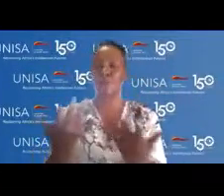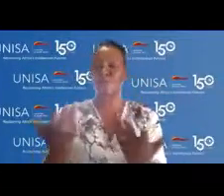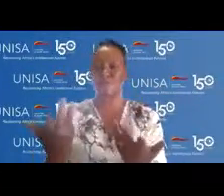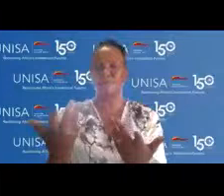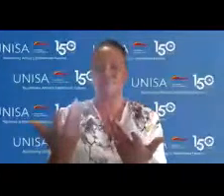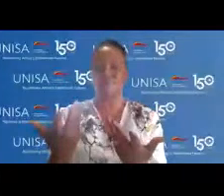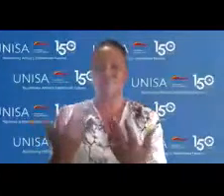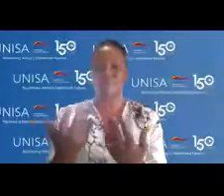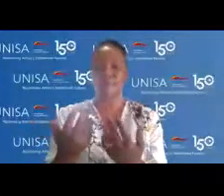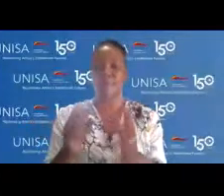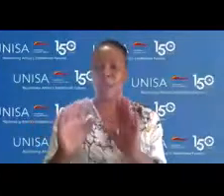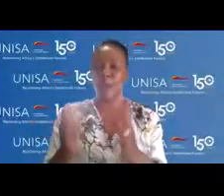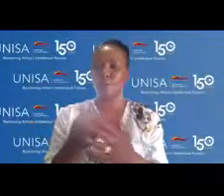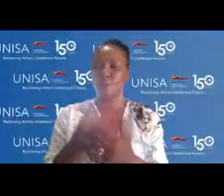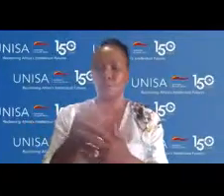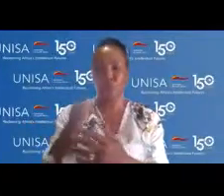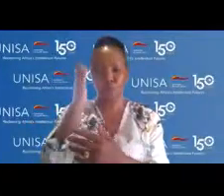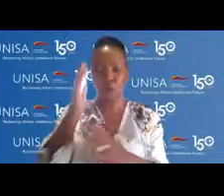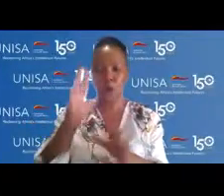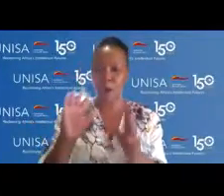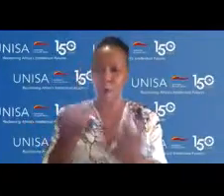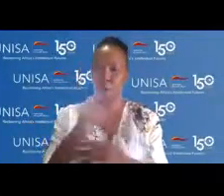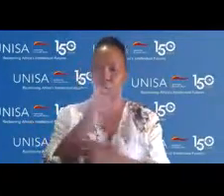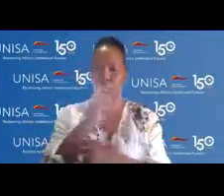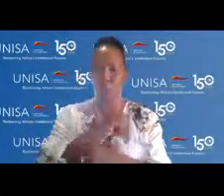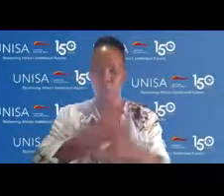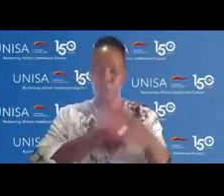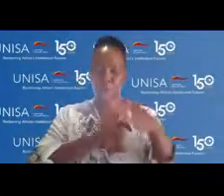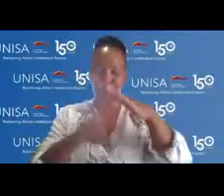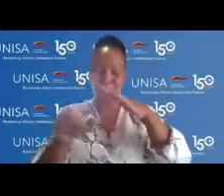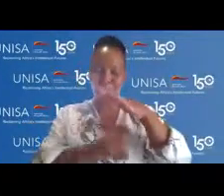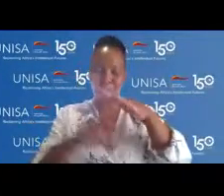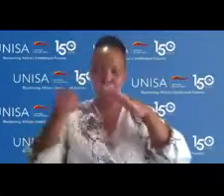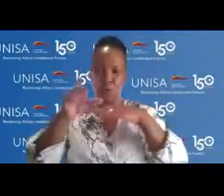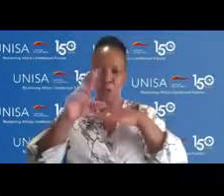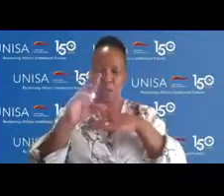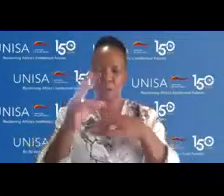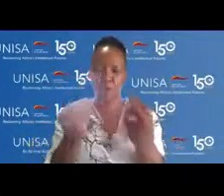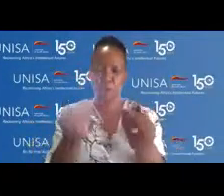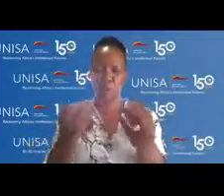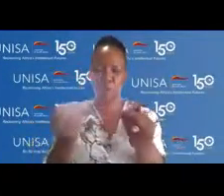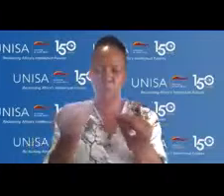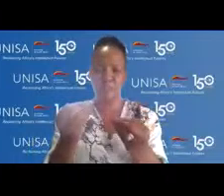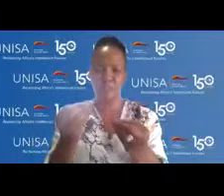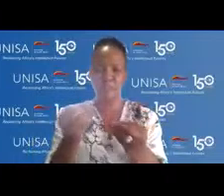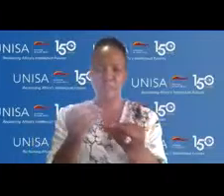Not a problem. That's why we're here today. No, thank you, guys. Honesty is the best policy, isn't it?